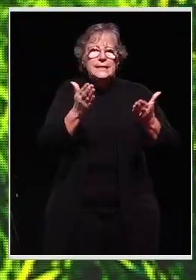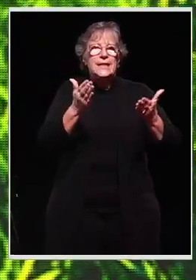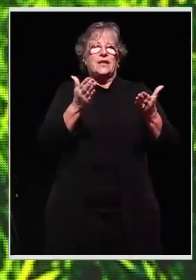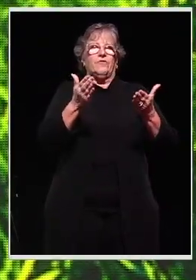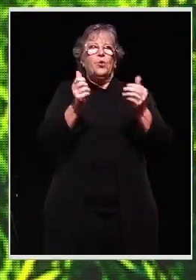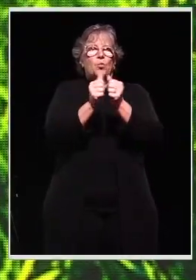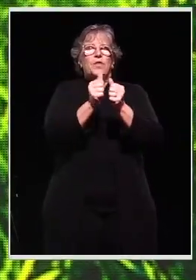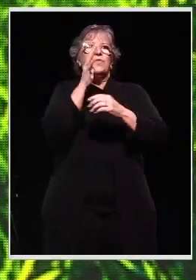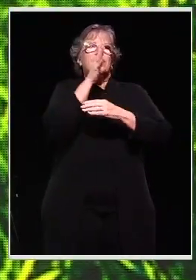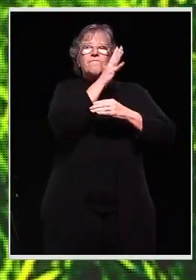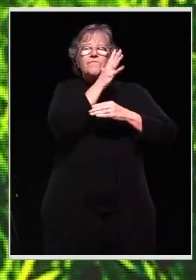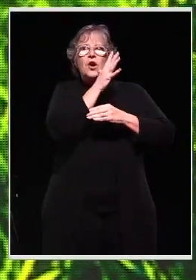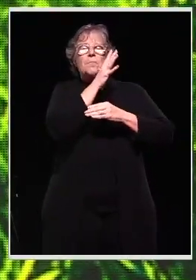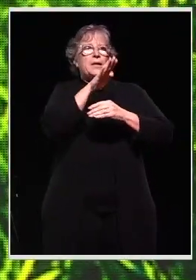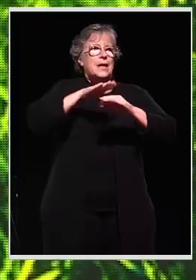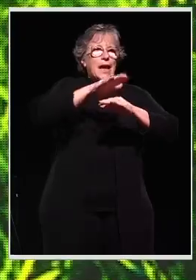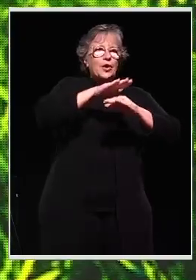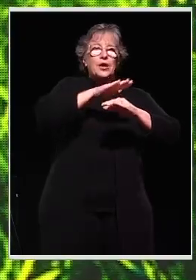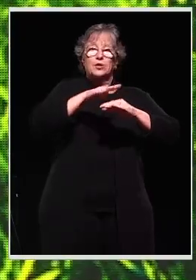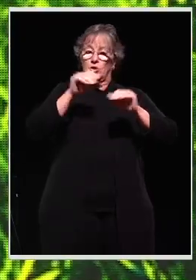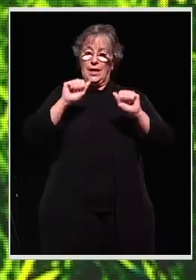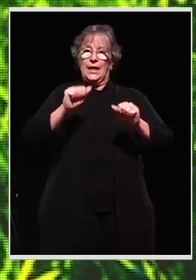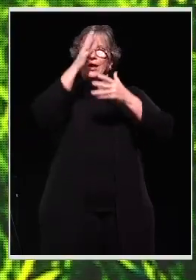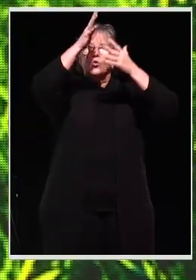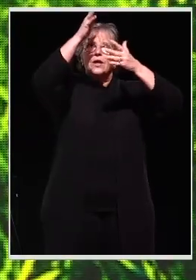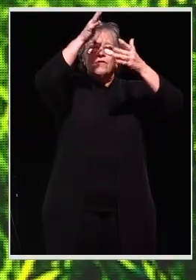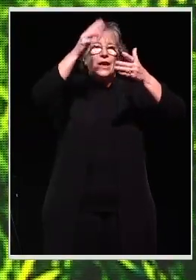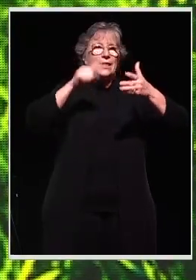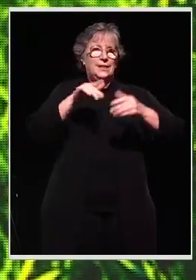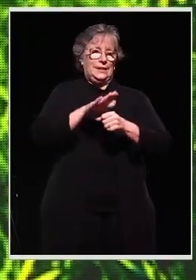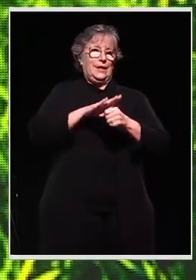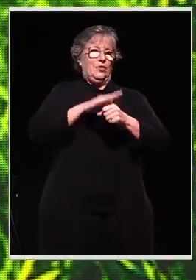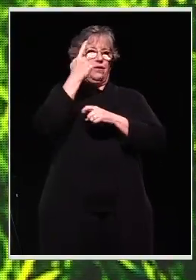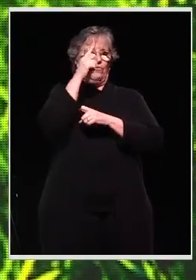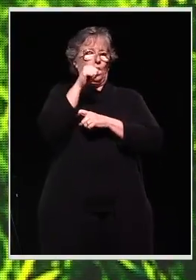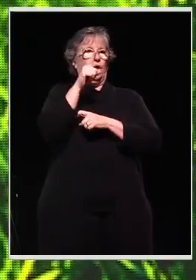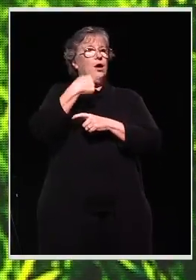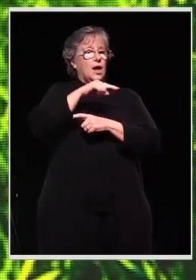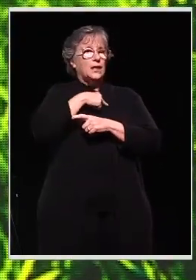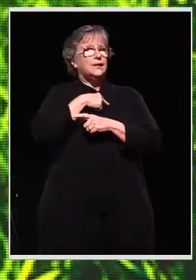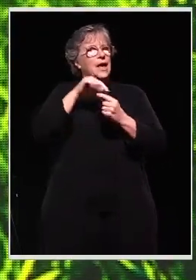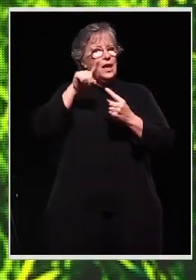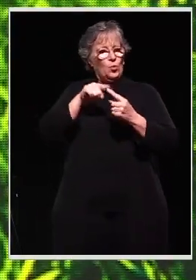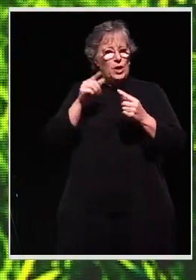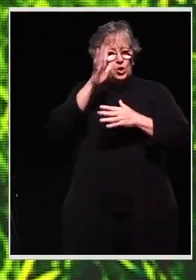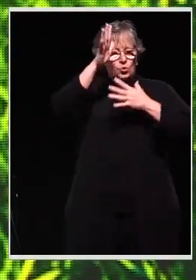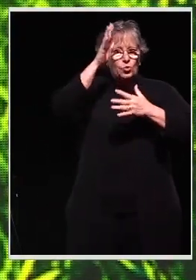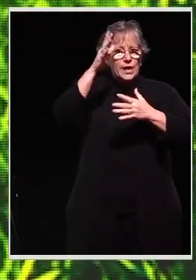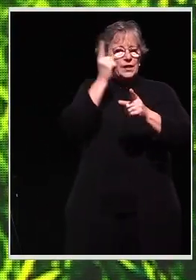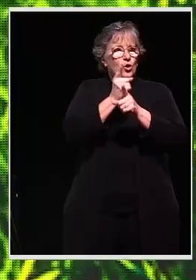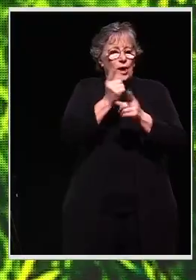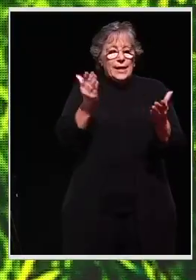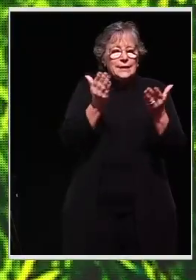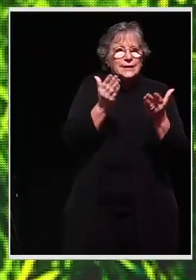can innovate into this space for us. And I think you'd be amazed what happens when you create the right kind of innovations, the right kind of incentives around